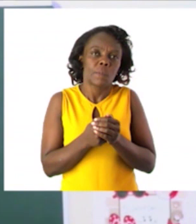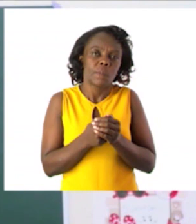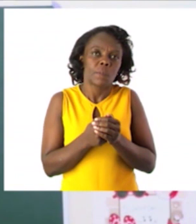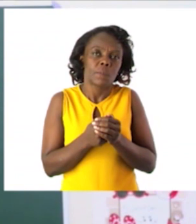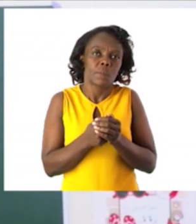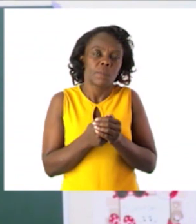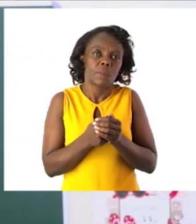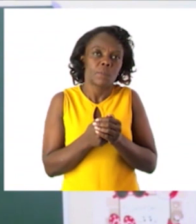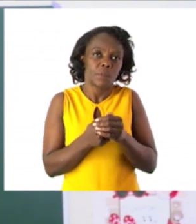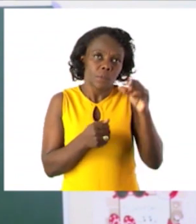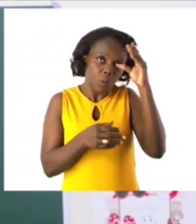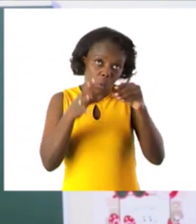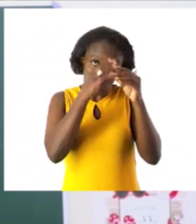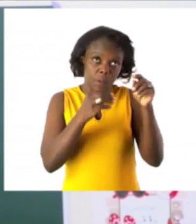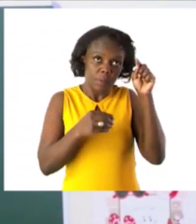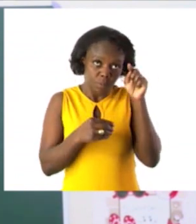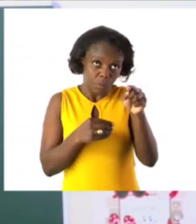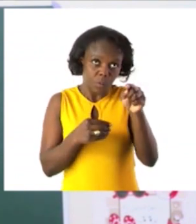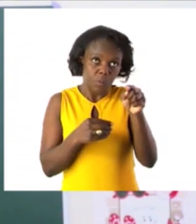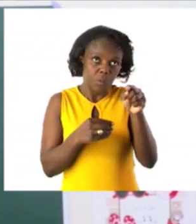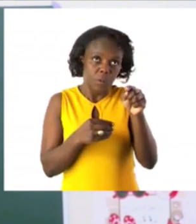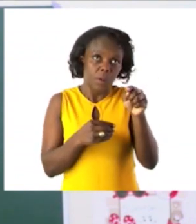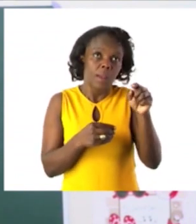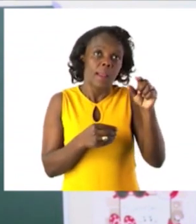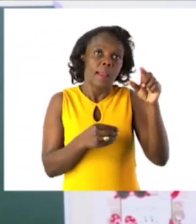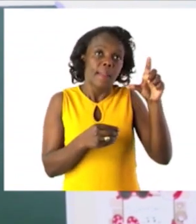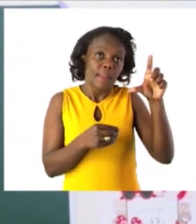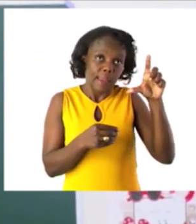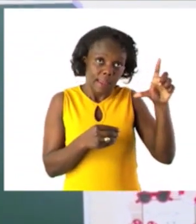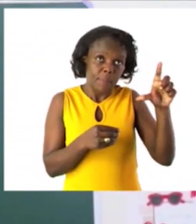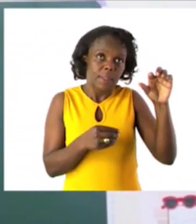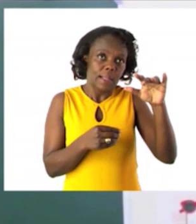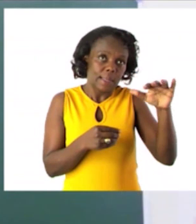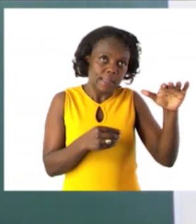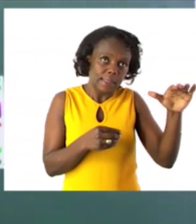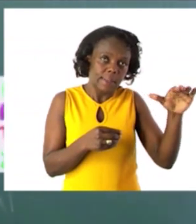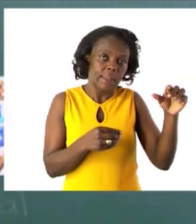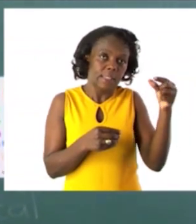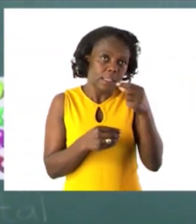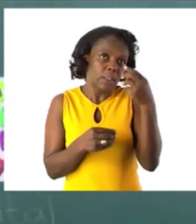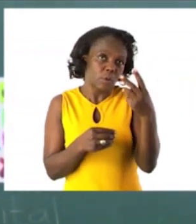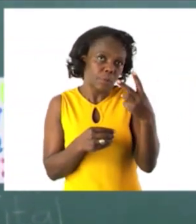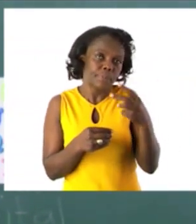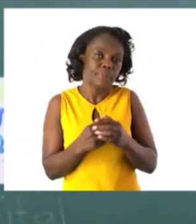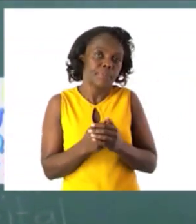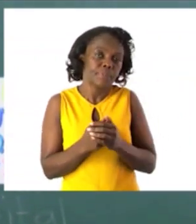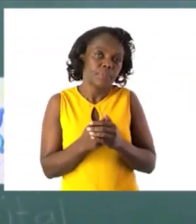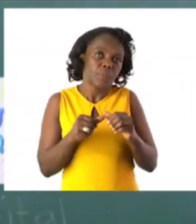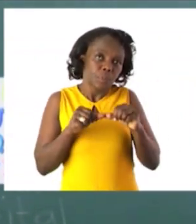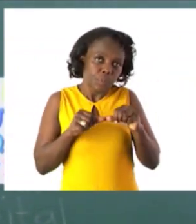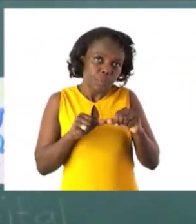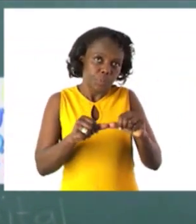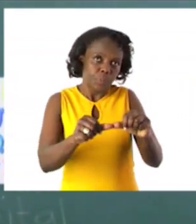We have learned the full stop and the capital letter, remember, in grade 2. So now we are going to